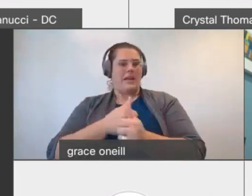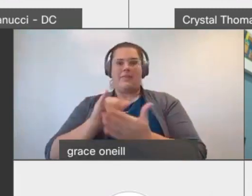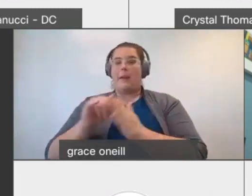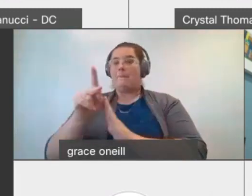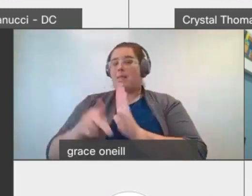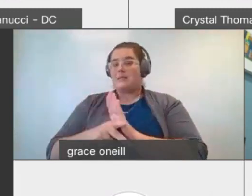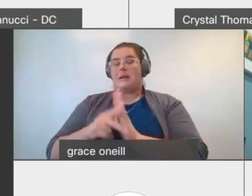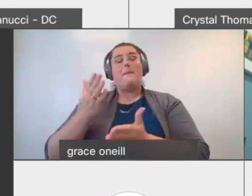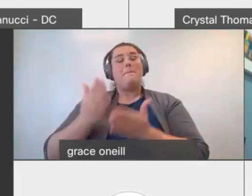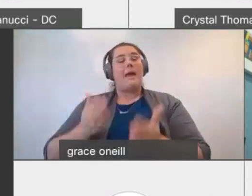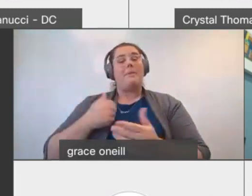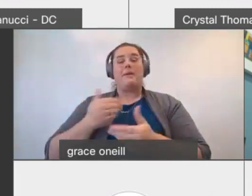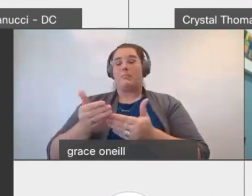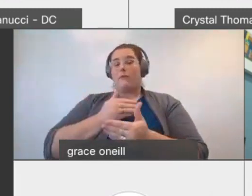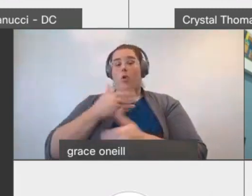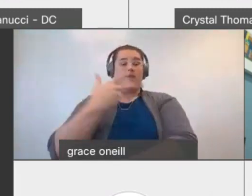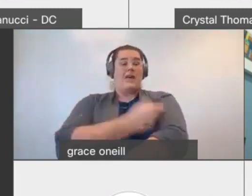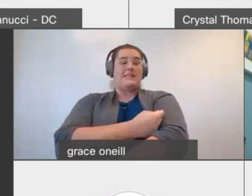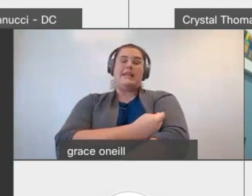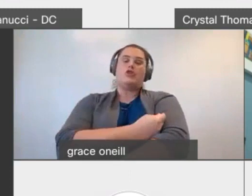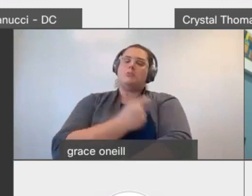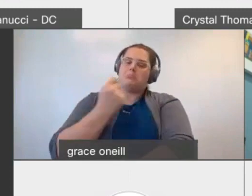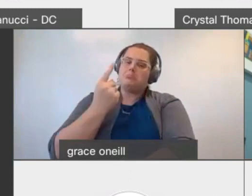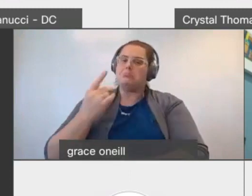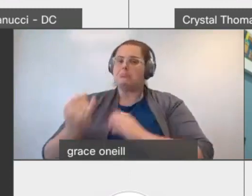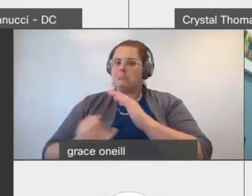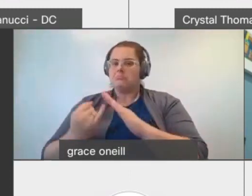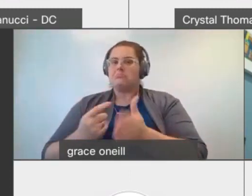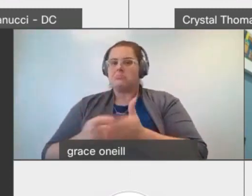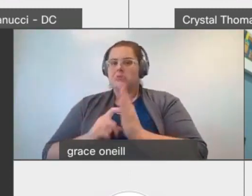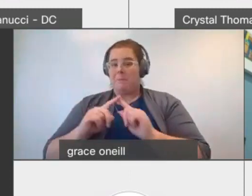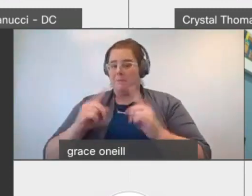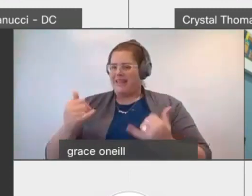before widespread vaccination, is now merely punitive.